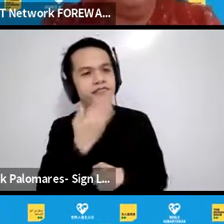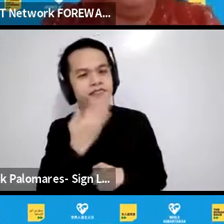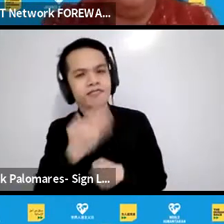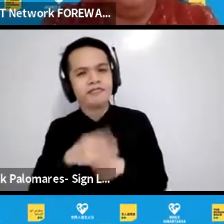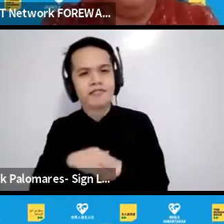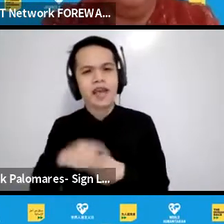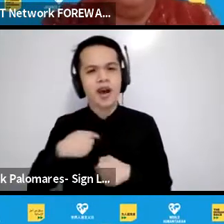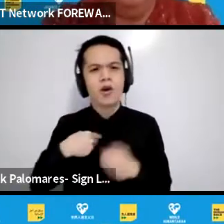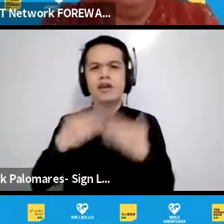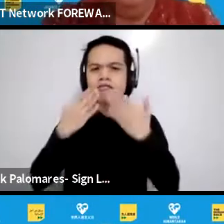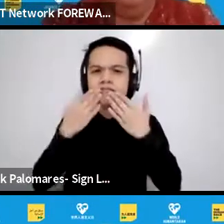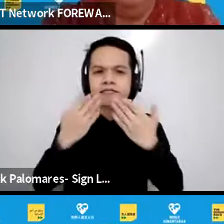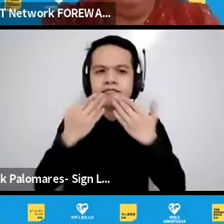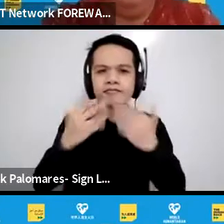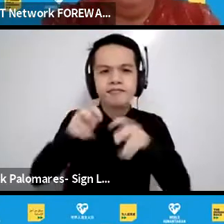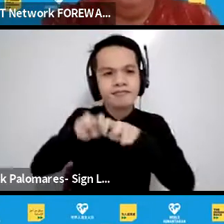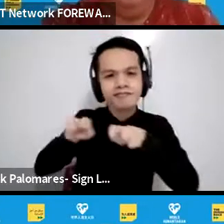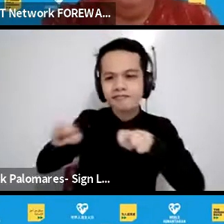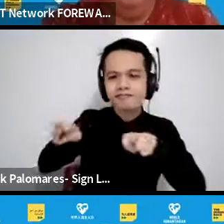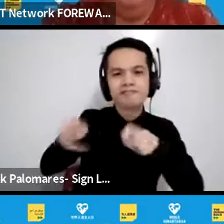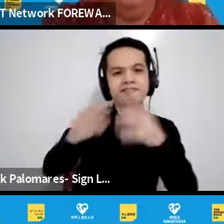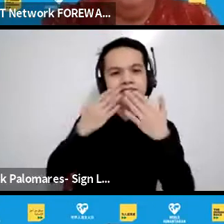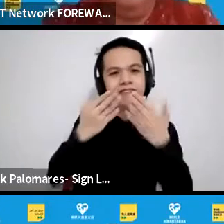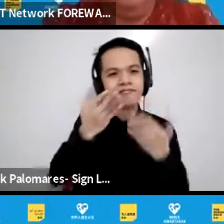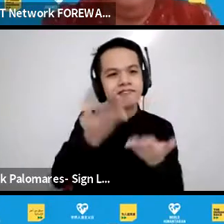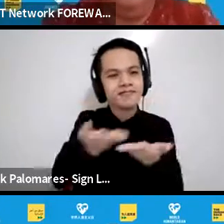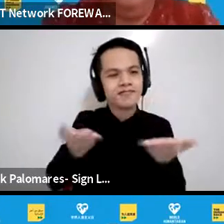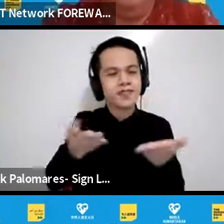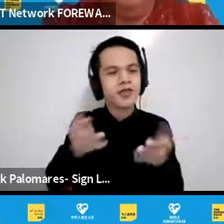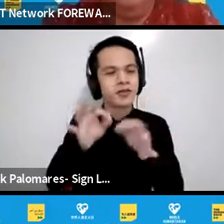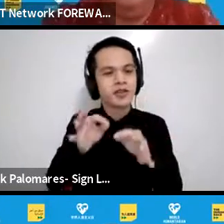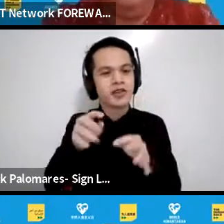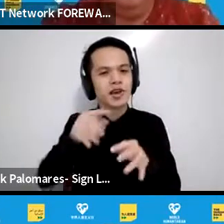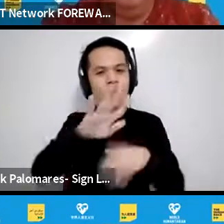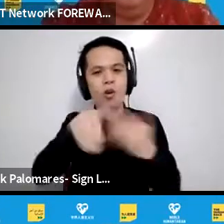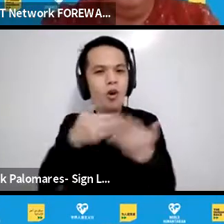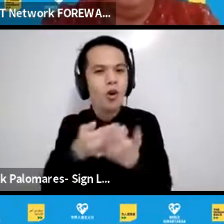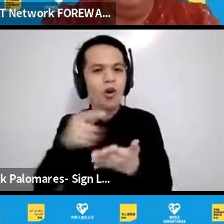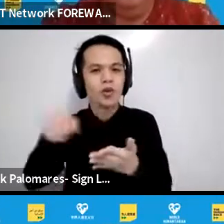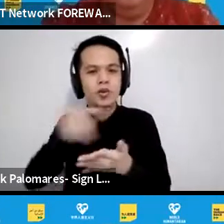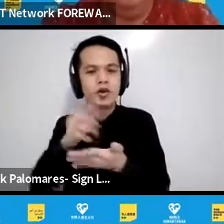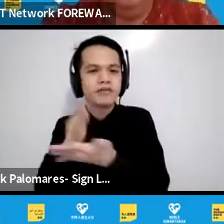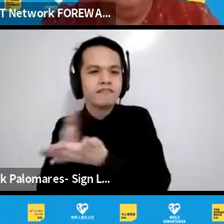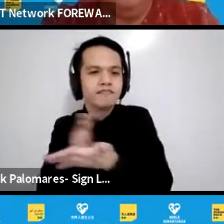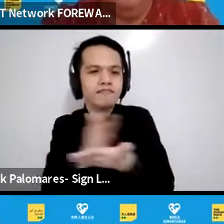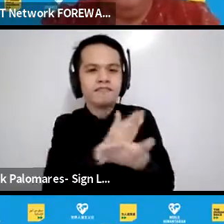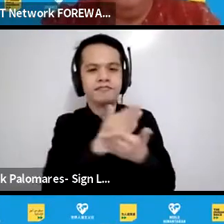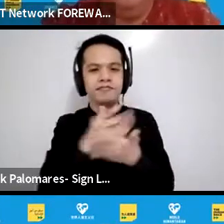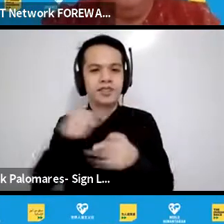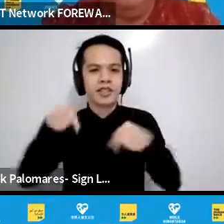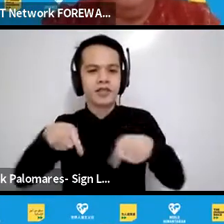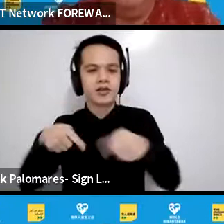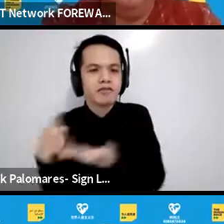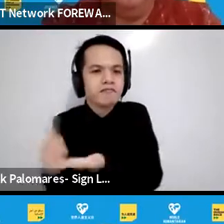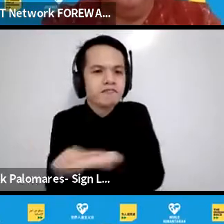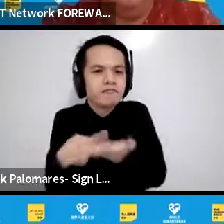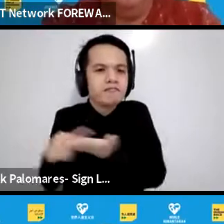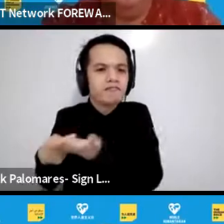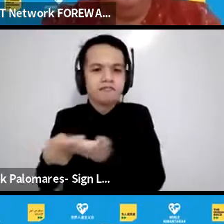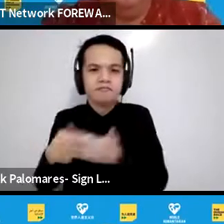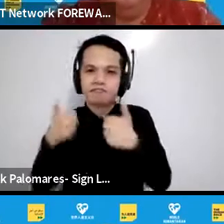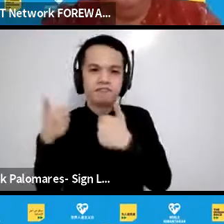And I would like to thank all of our panelists for your very important insights and for enriching our discussion this